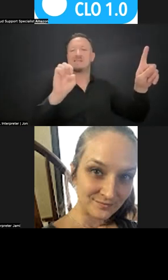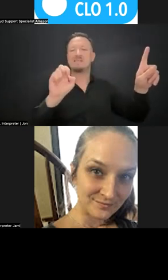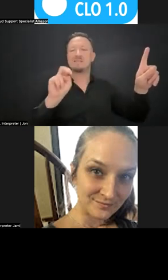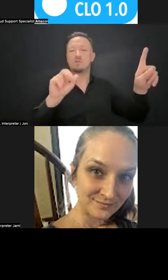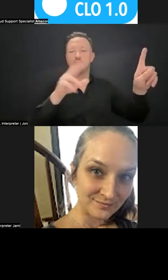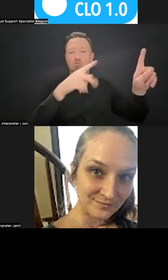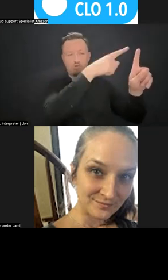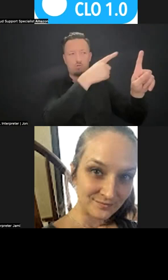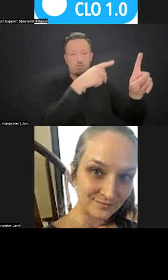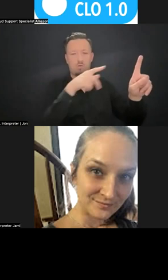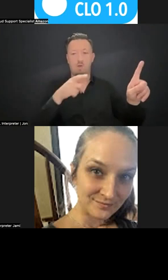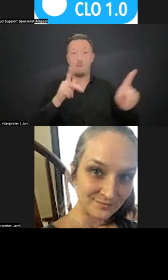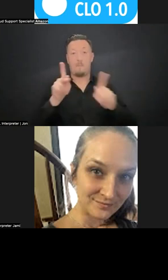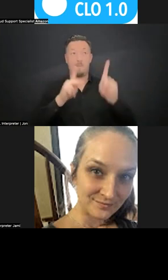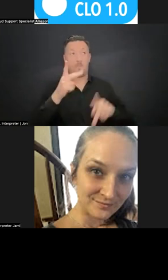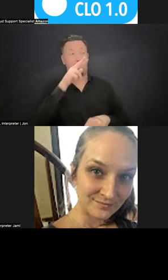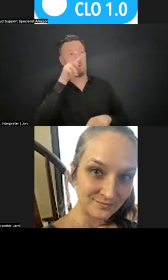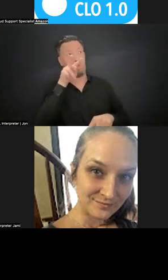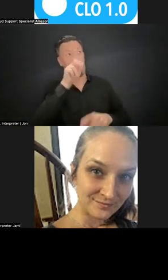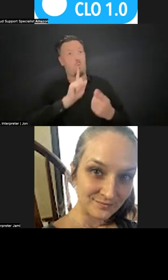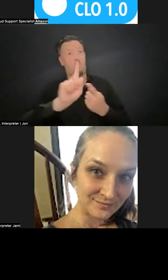data from lots of places.